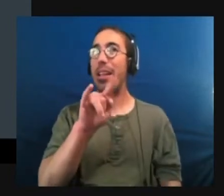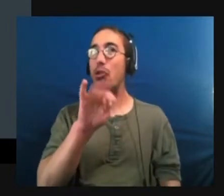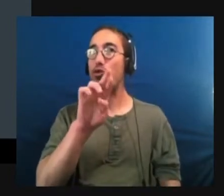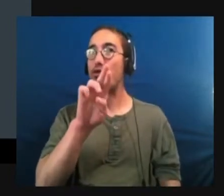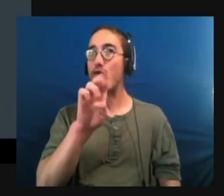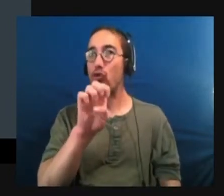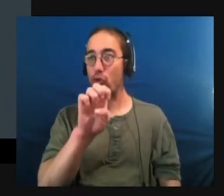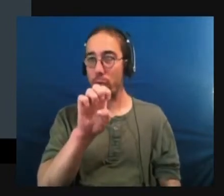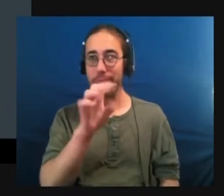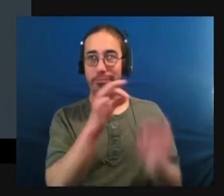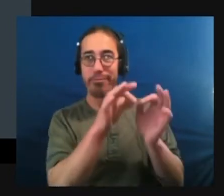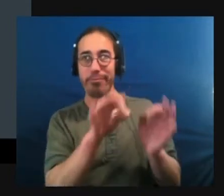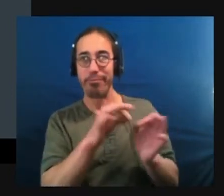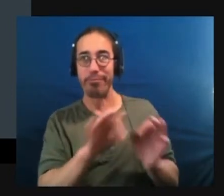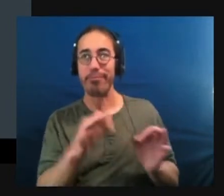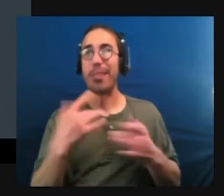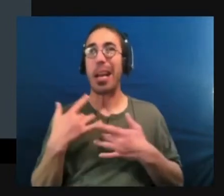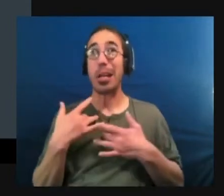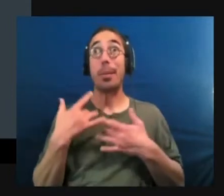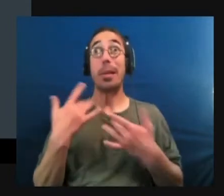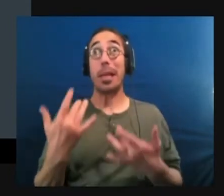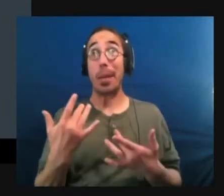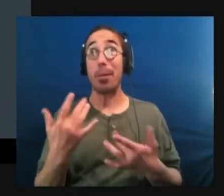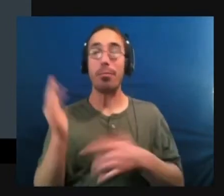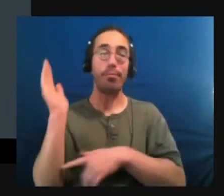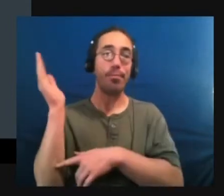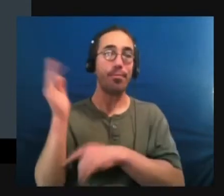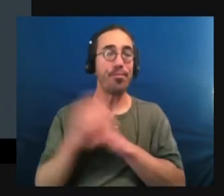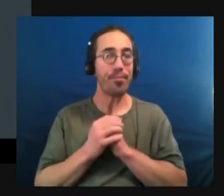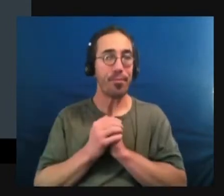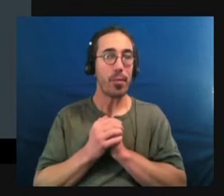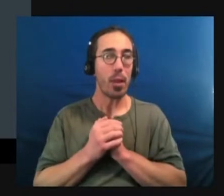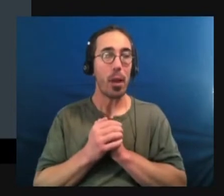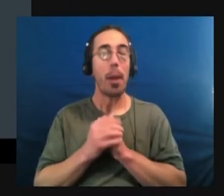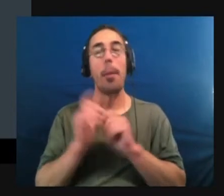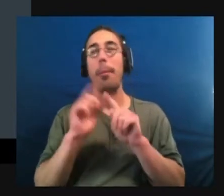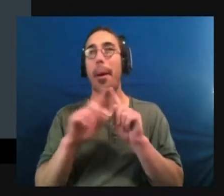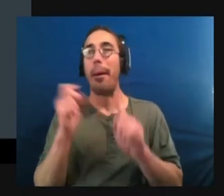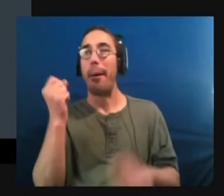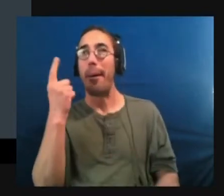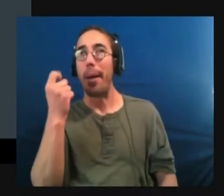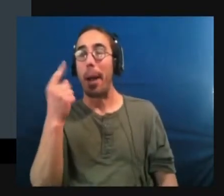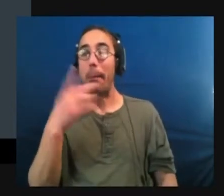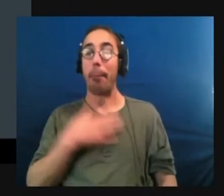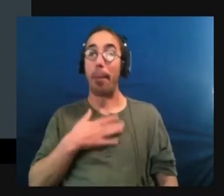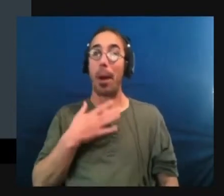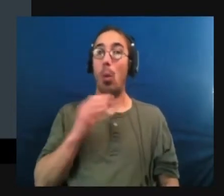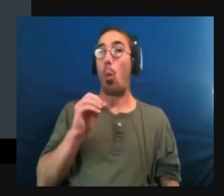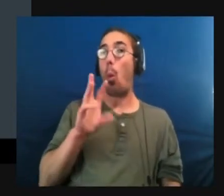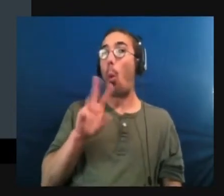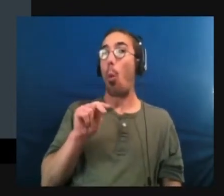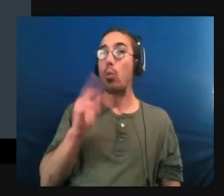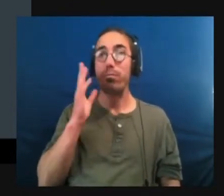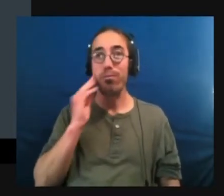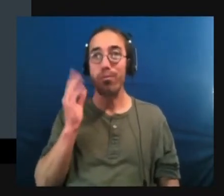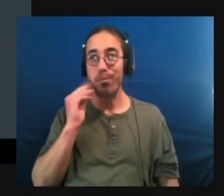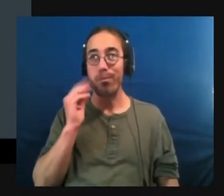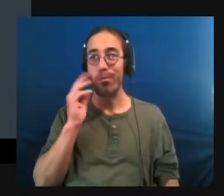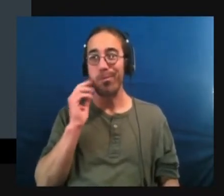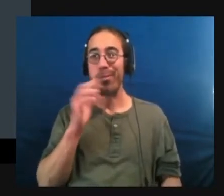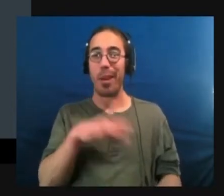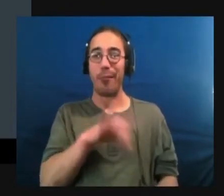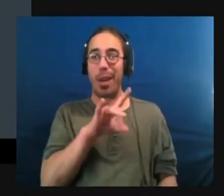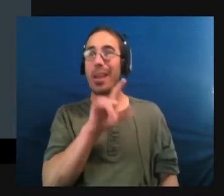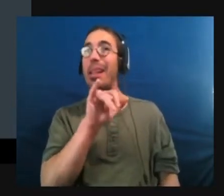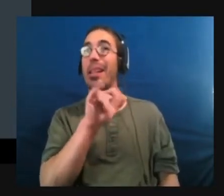I had to be typical in this. I went to the literature. However, my experience of going to the literature